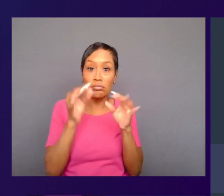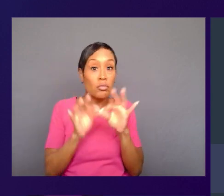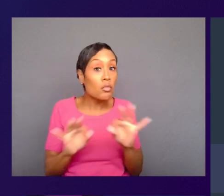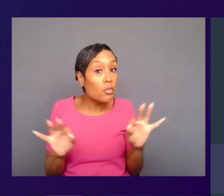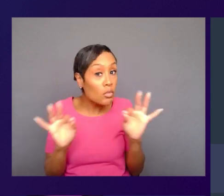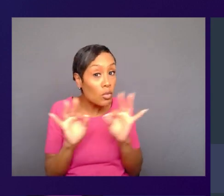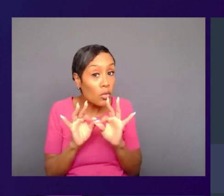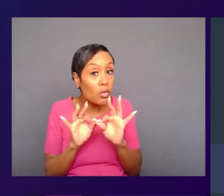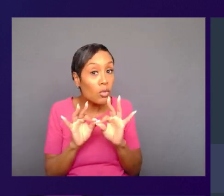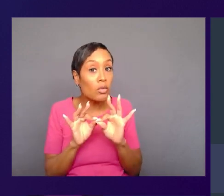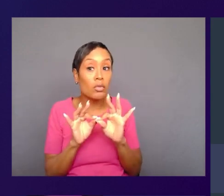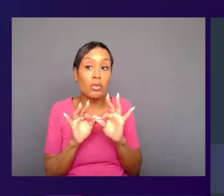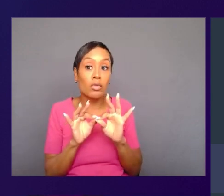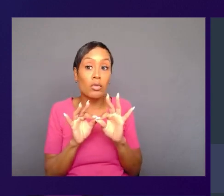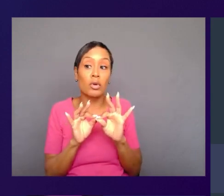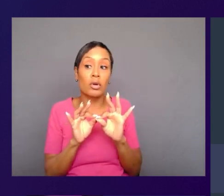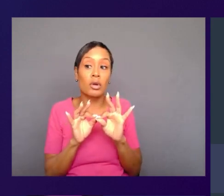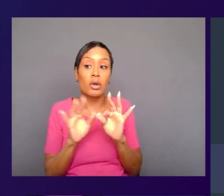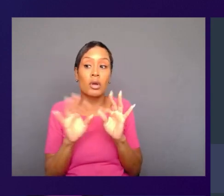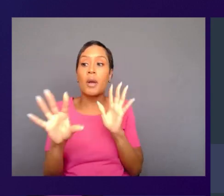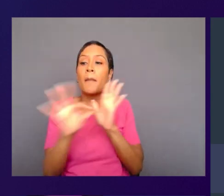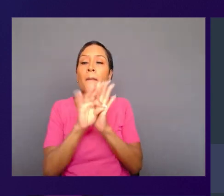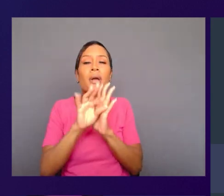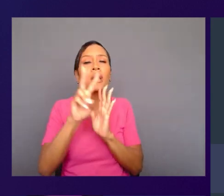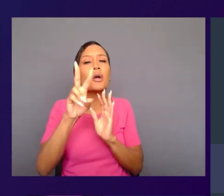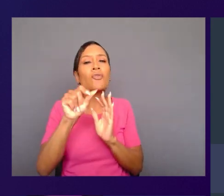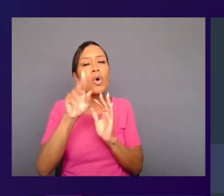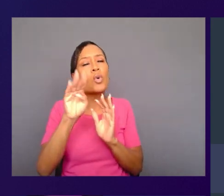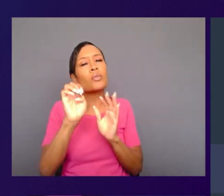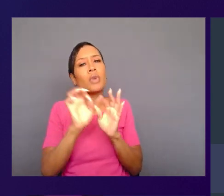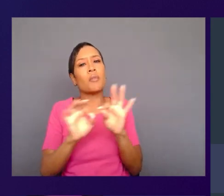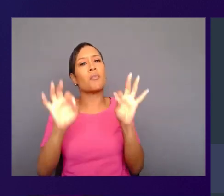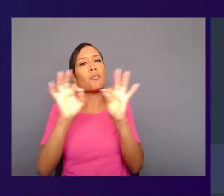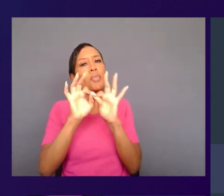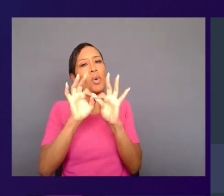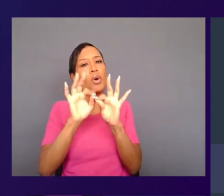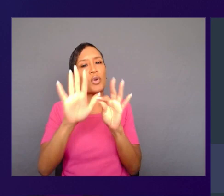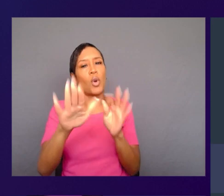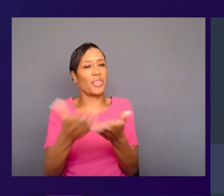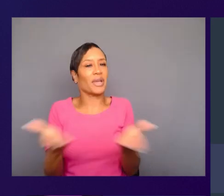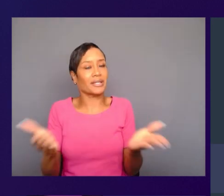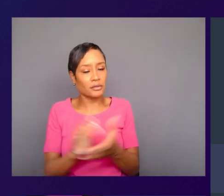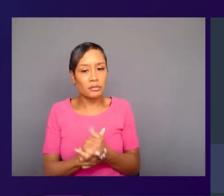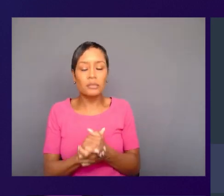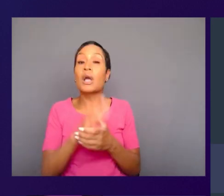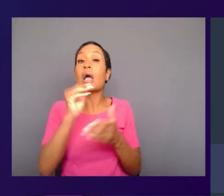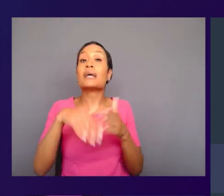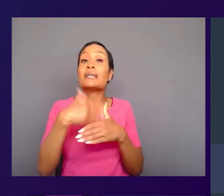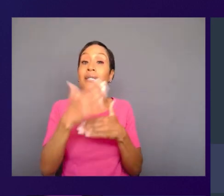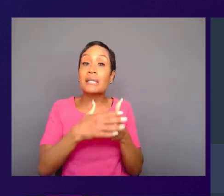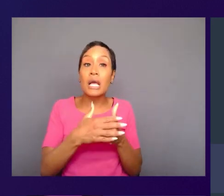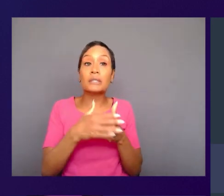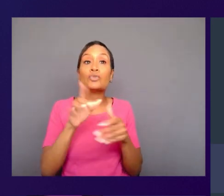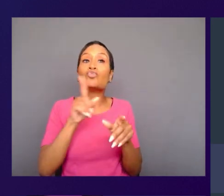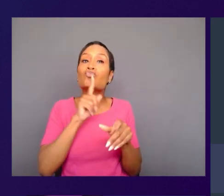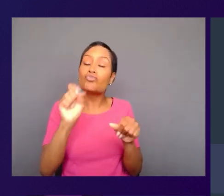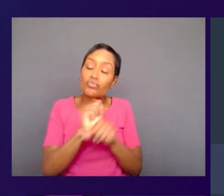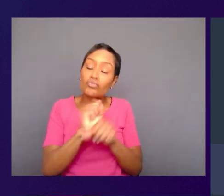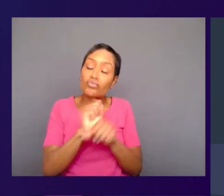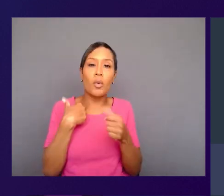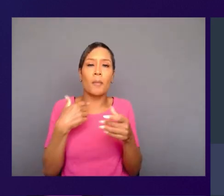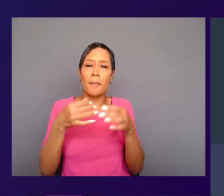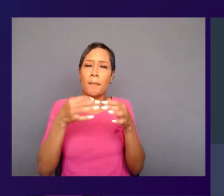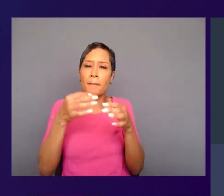and pick a volume type that is important to your thing. The next step, I really want to make sure that you